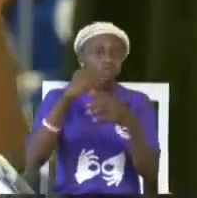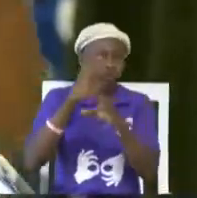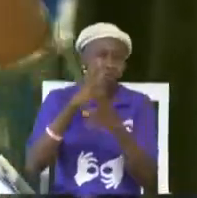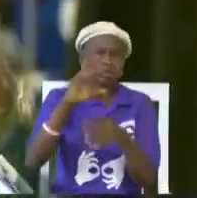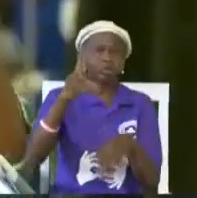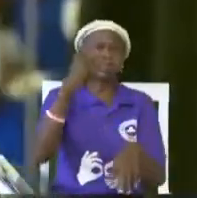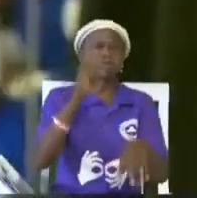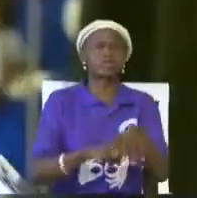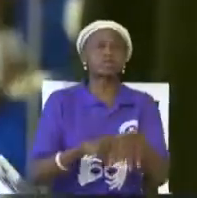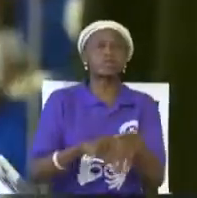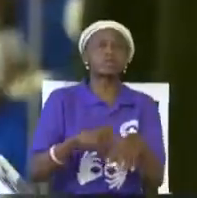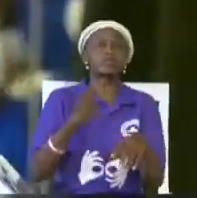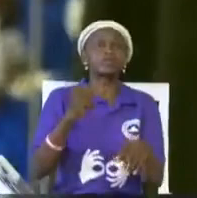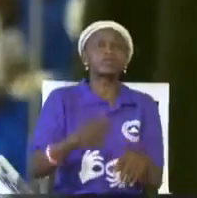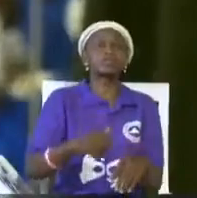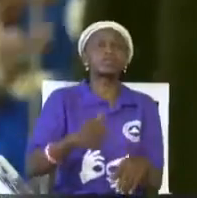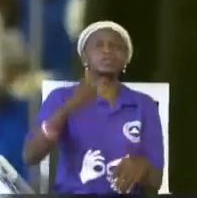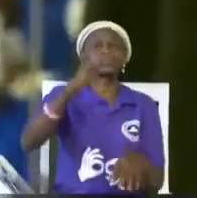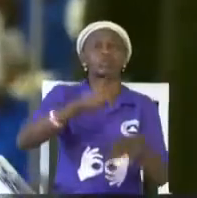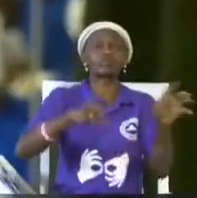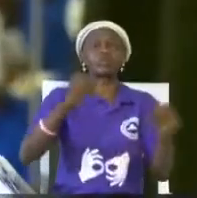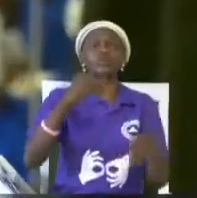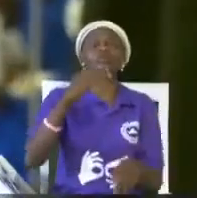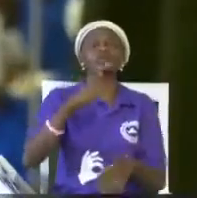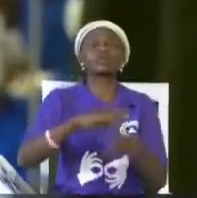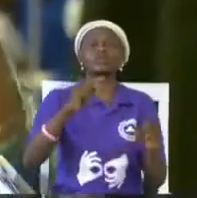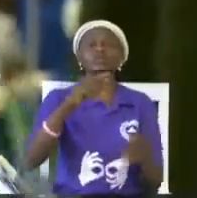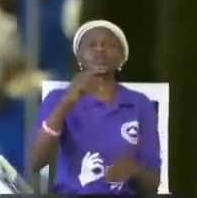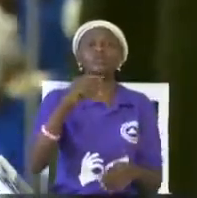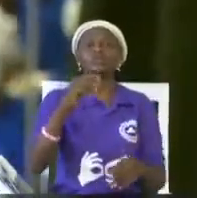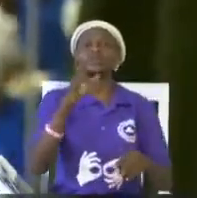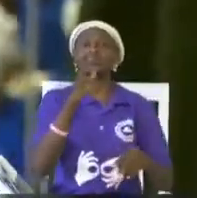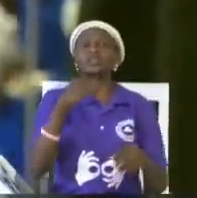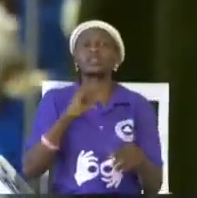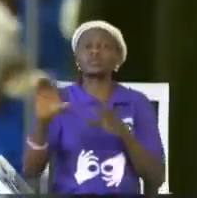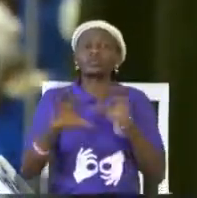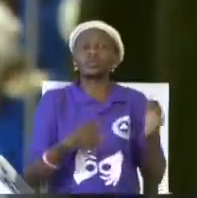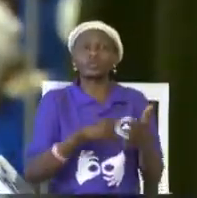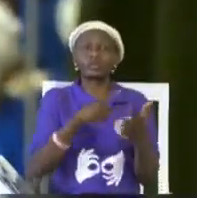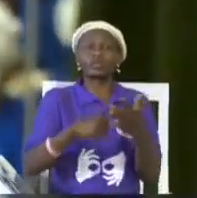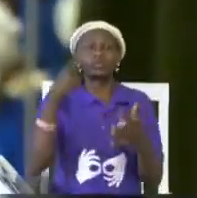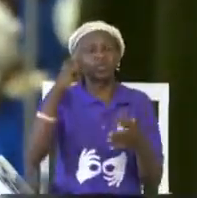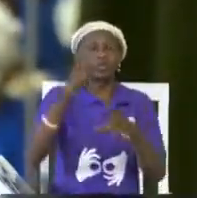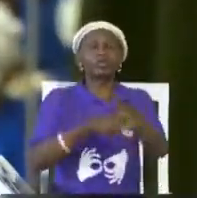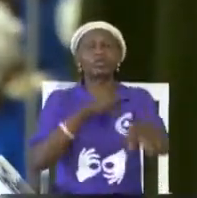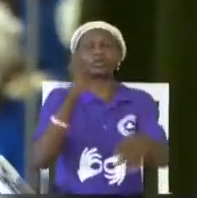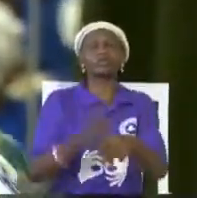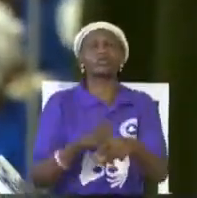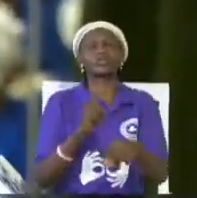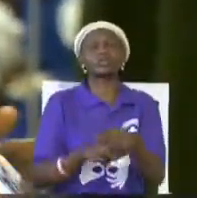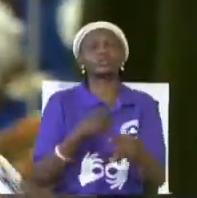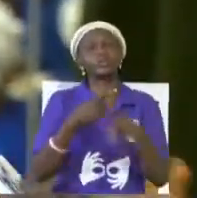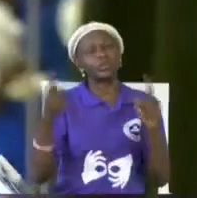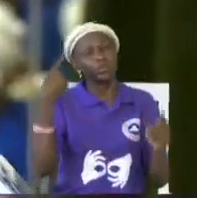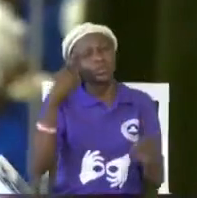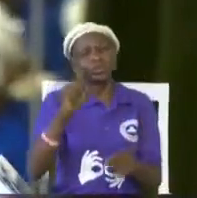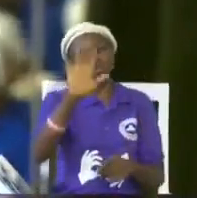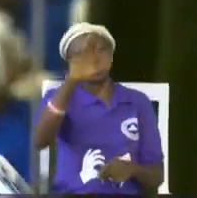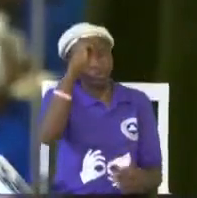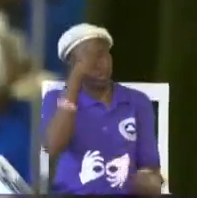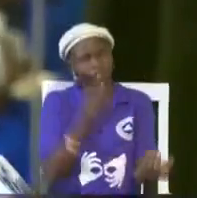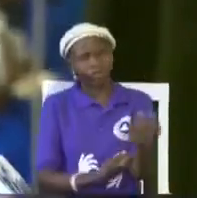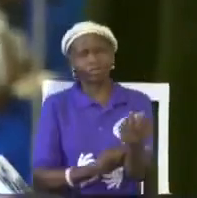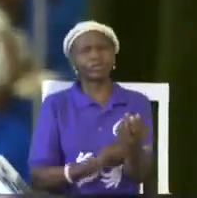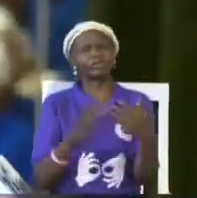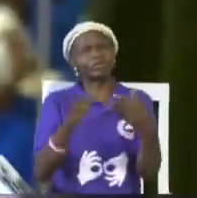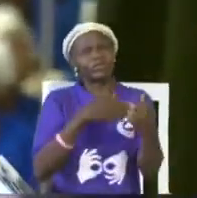time, the chief called me and told me, "Mommy Gideon, I have been doing this work for a very long time, but concerning your son's